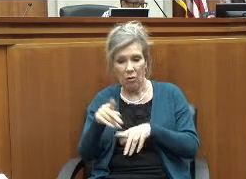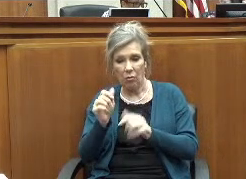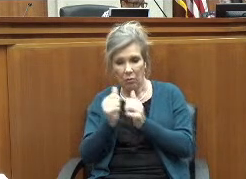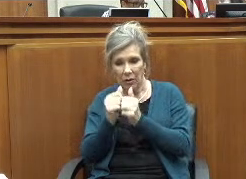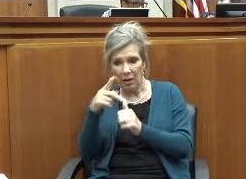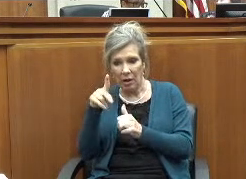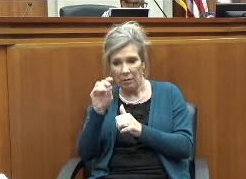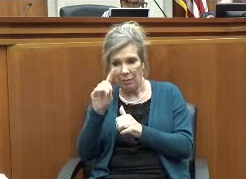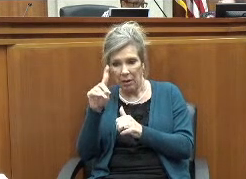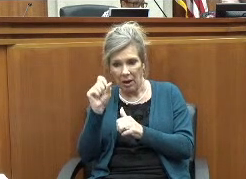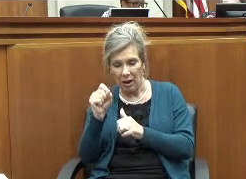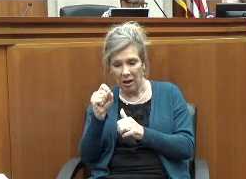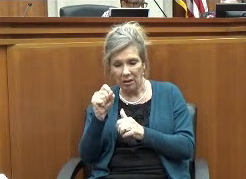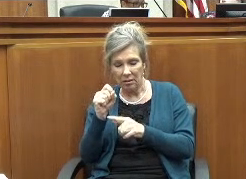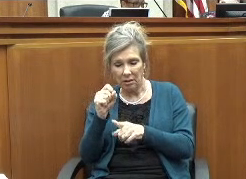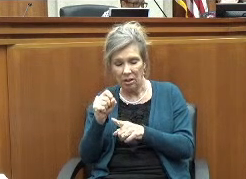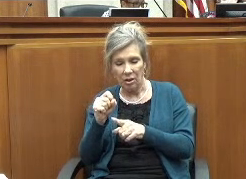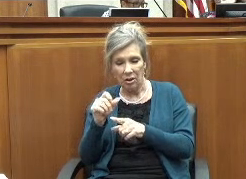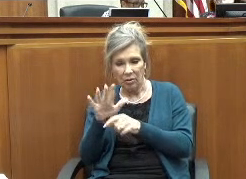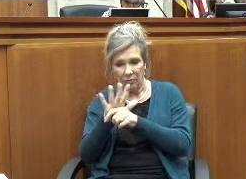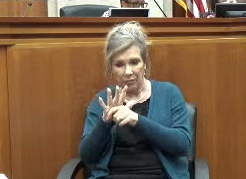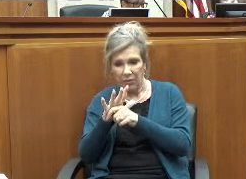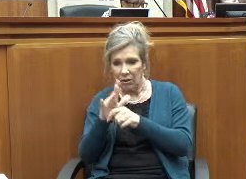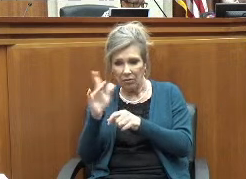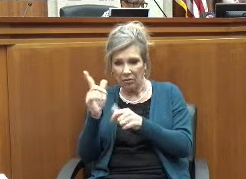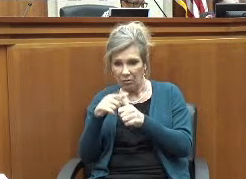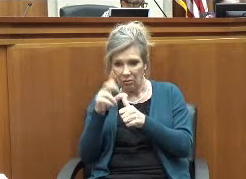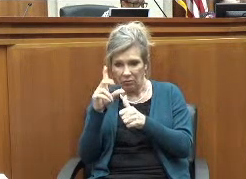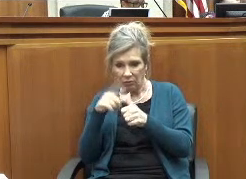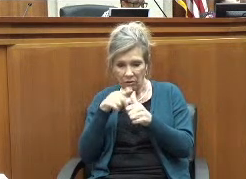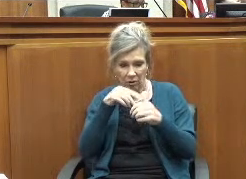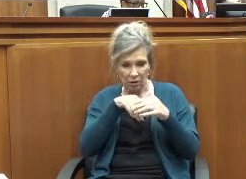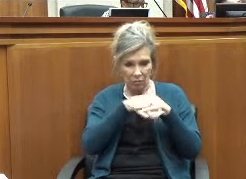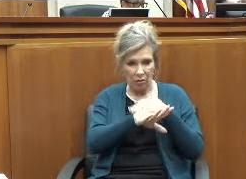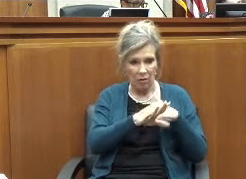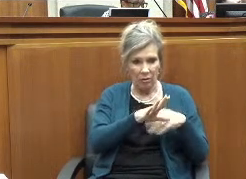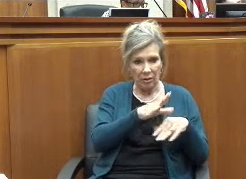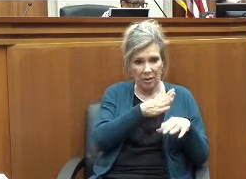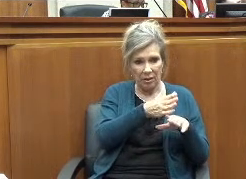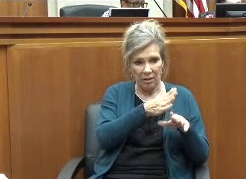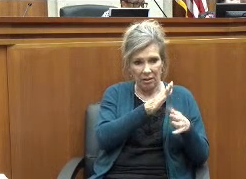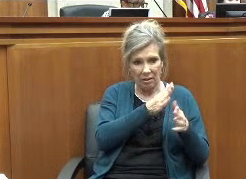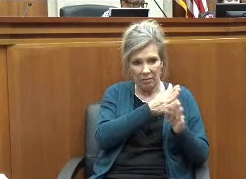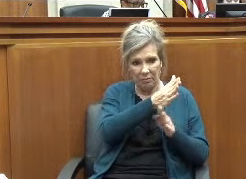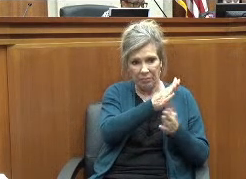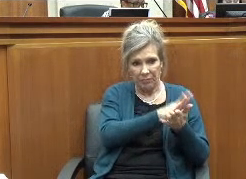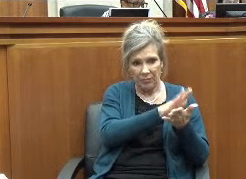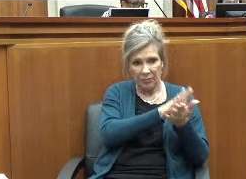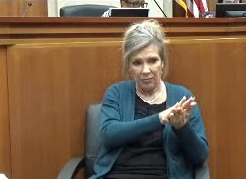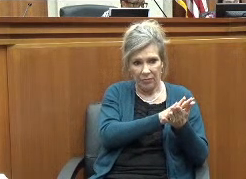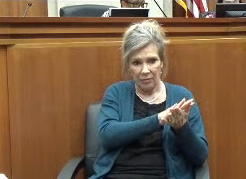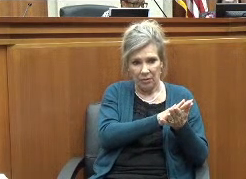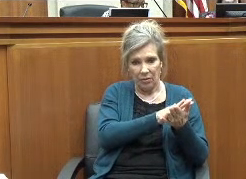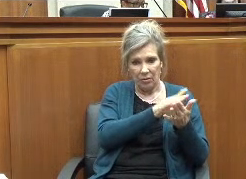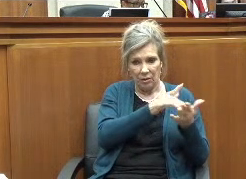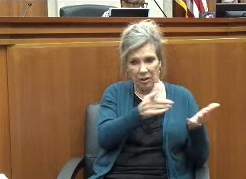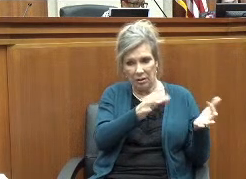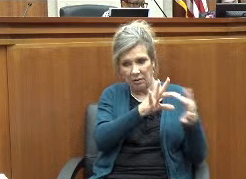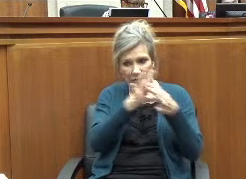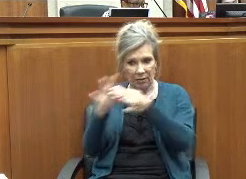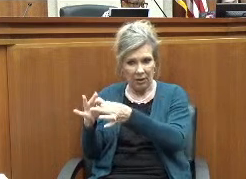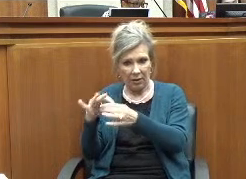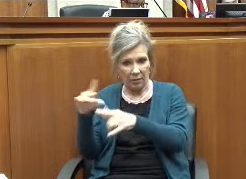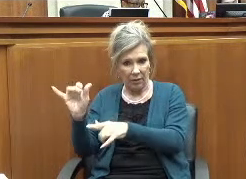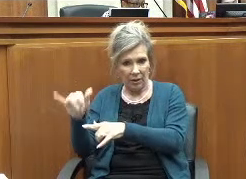is affiliated with. And if the pod is appropriate for the student, and the student makes that choice with his parents, then the pod is maybe